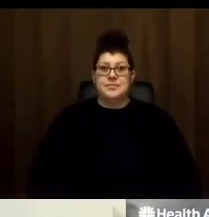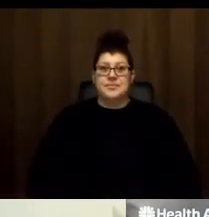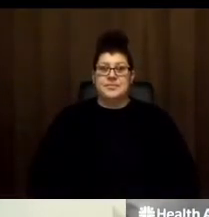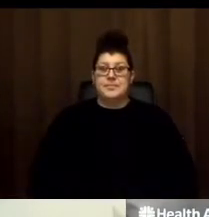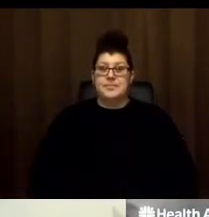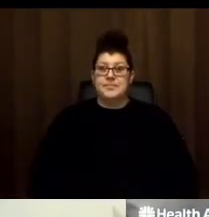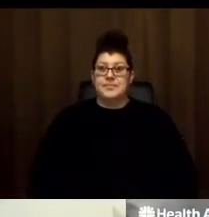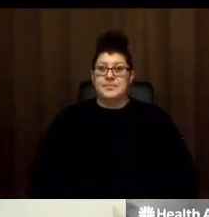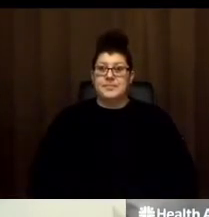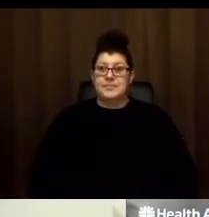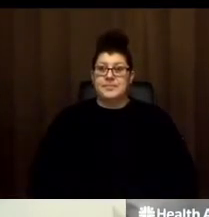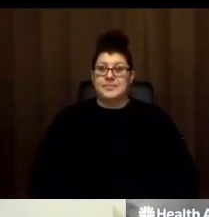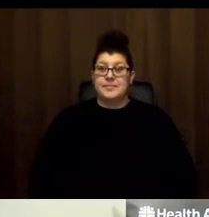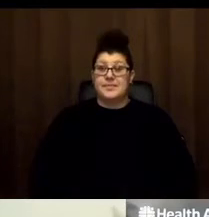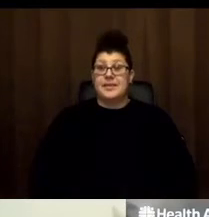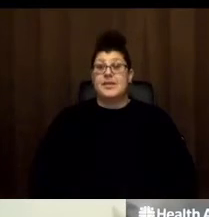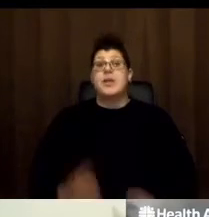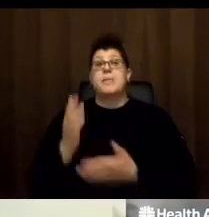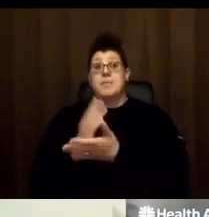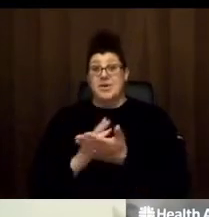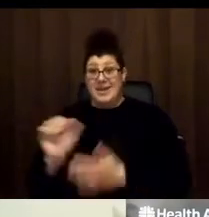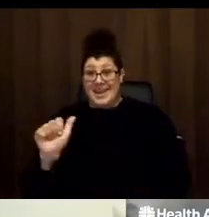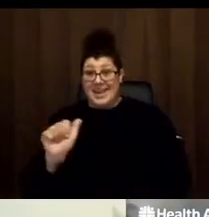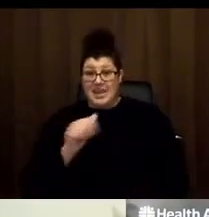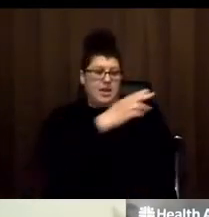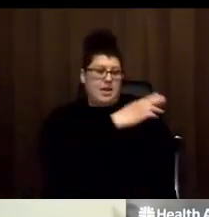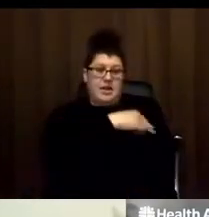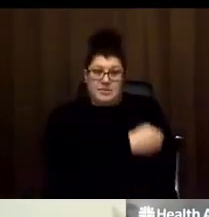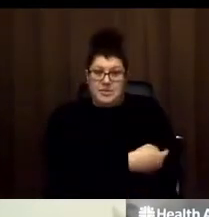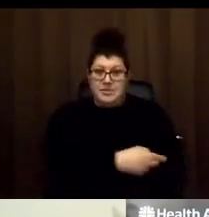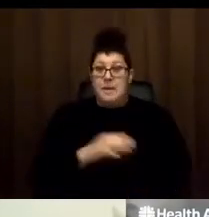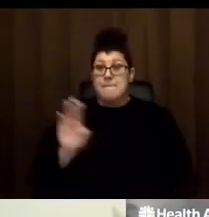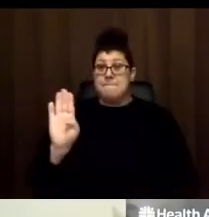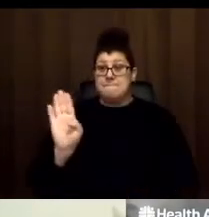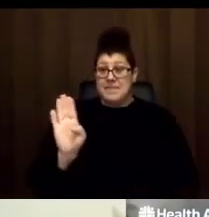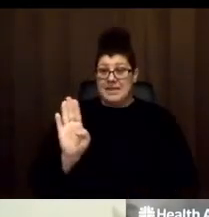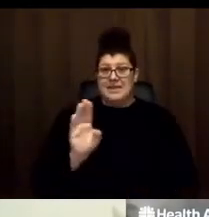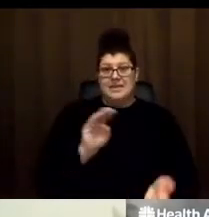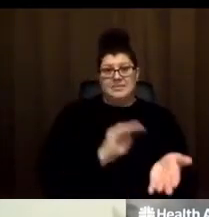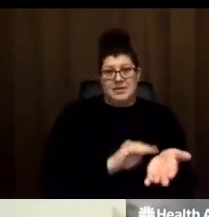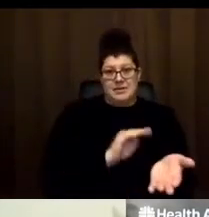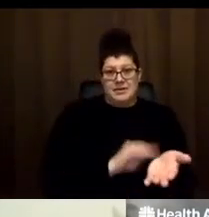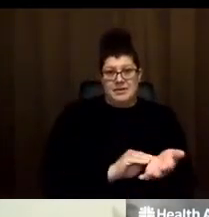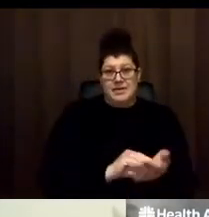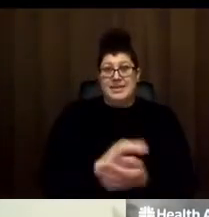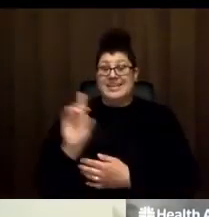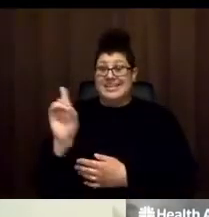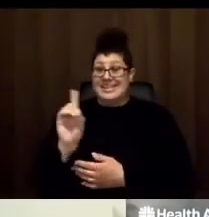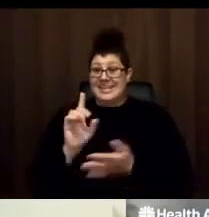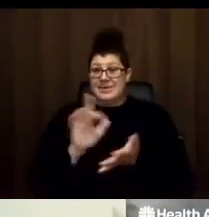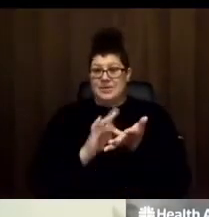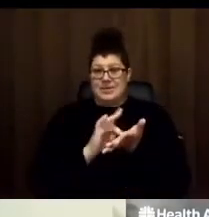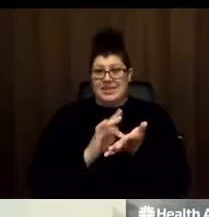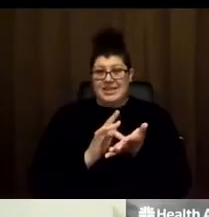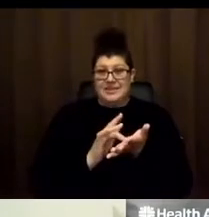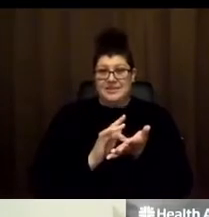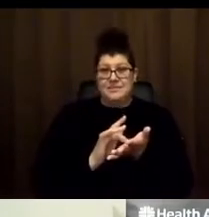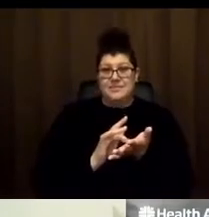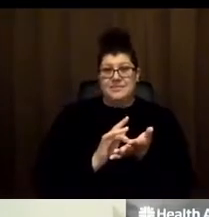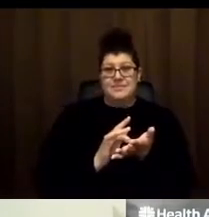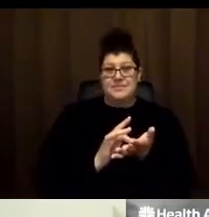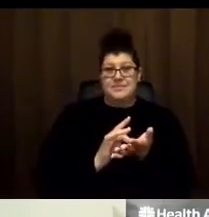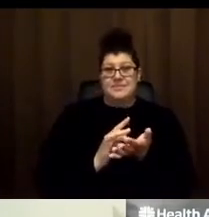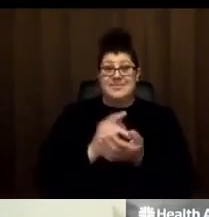So you have your Part A, your hospital coverage. You have your Part B, your medical coverage. Your Part D, your prescription drug coverage. If that